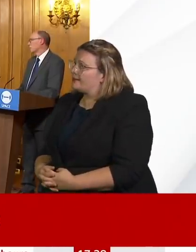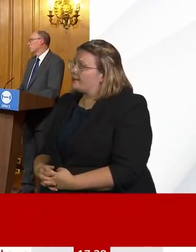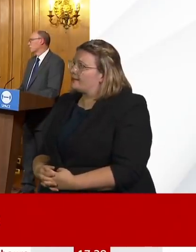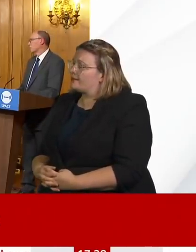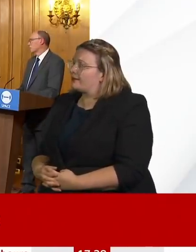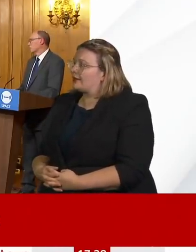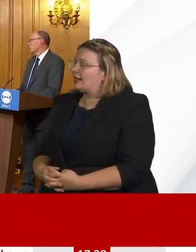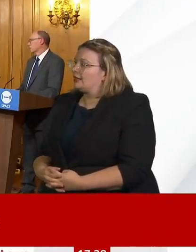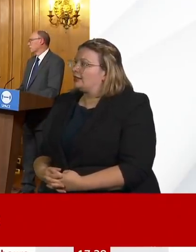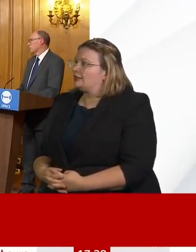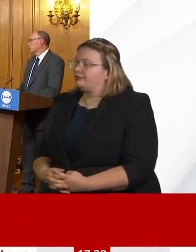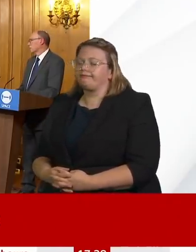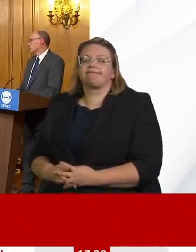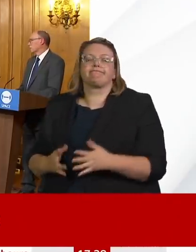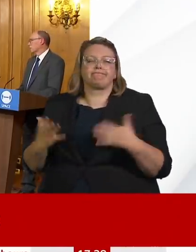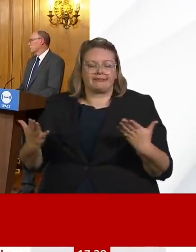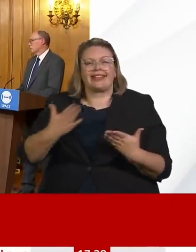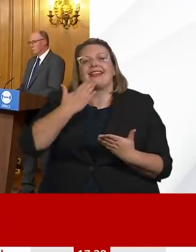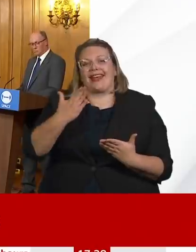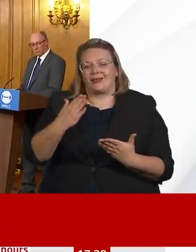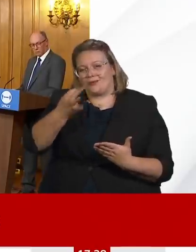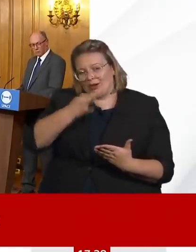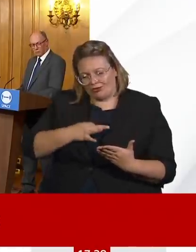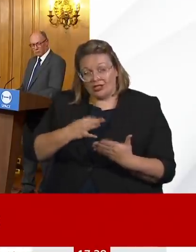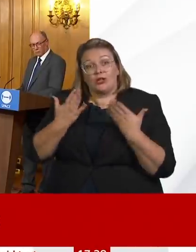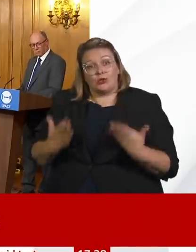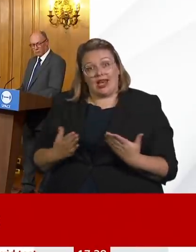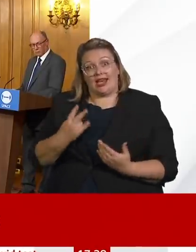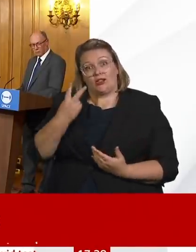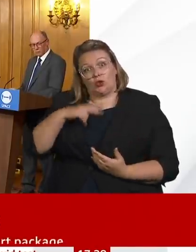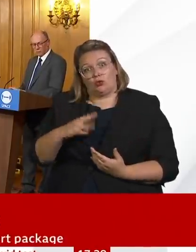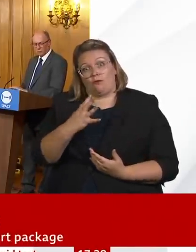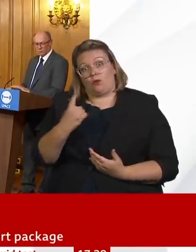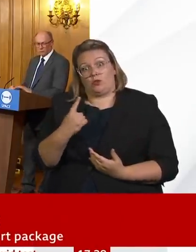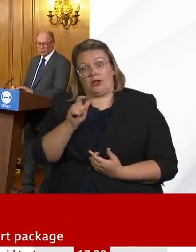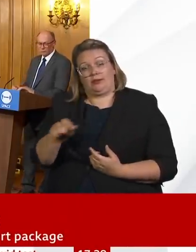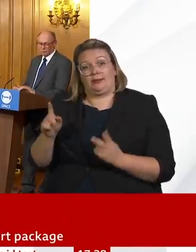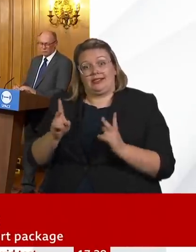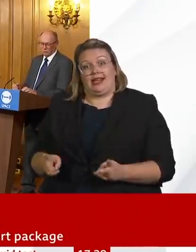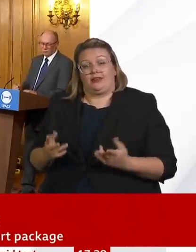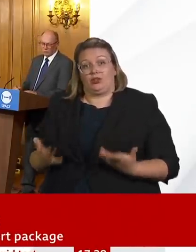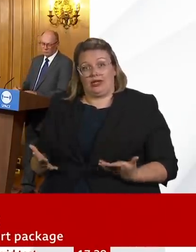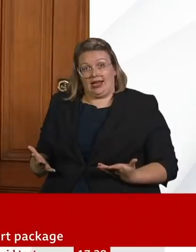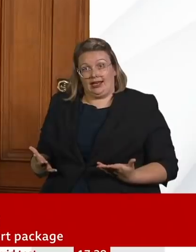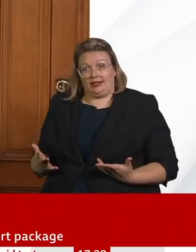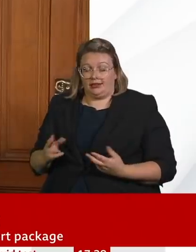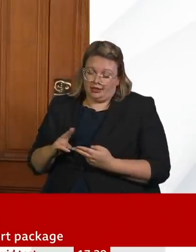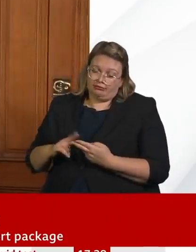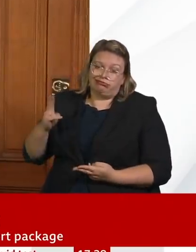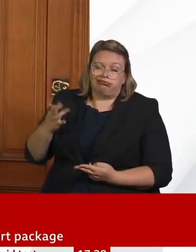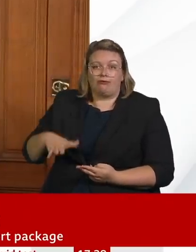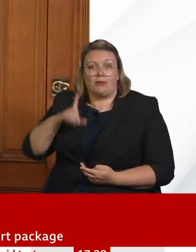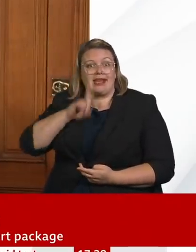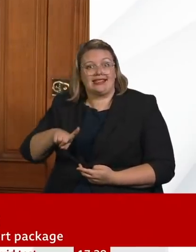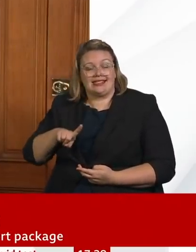Jason. Yes, 241 new deaths today. That's up 161 compared with